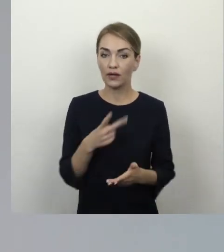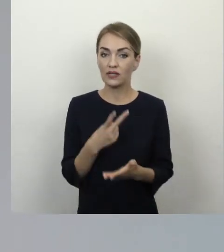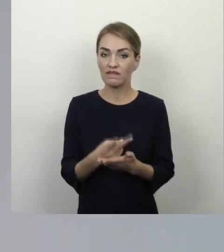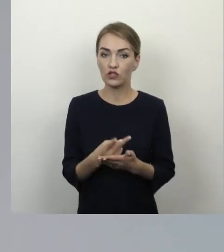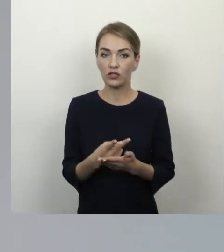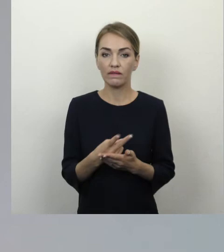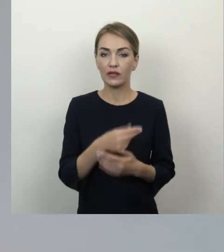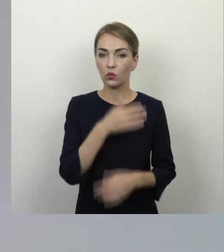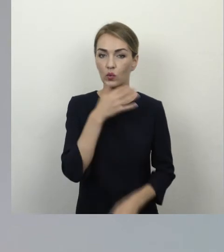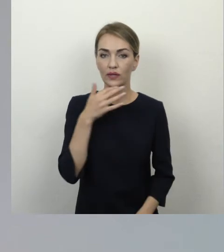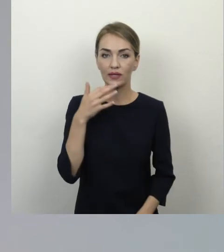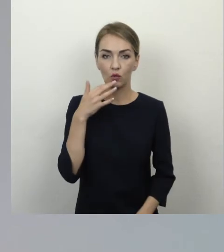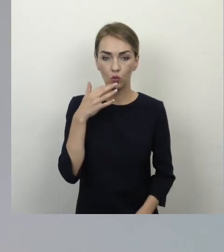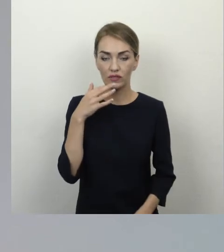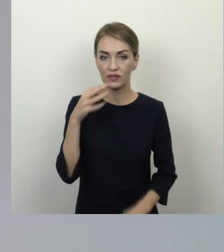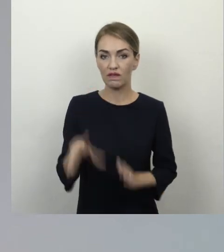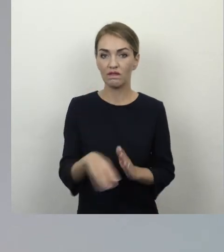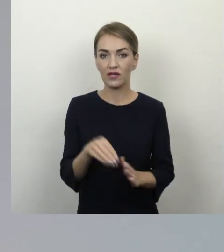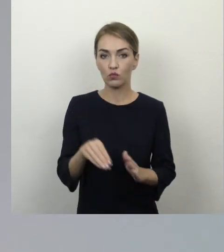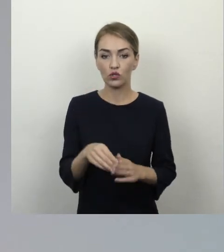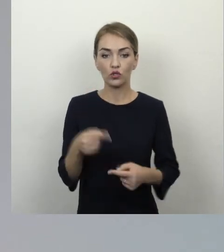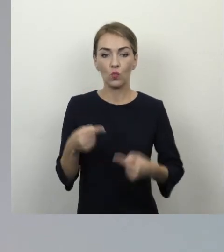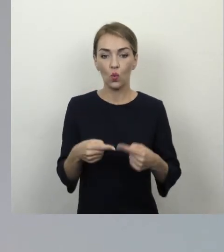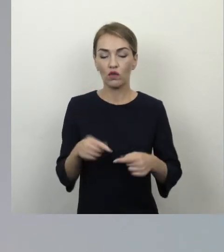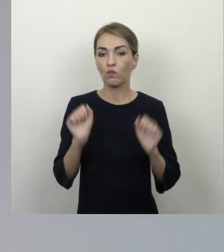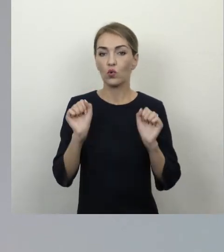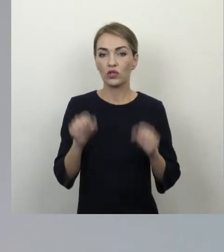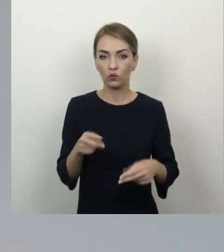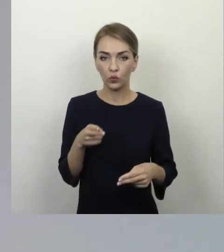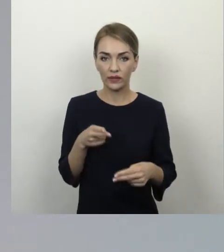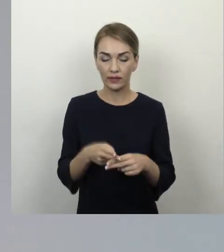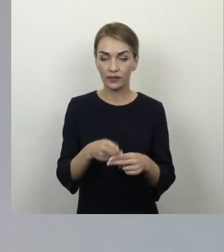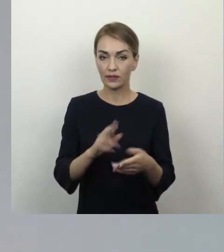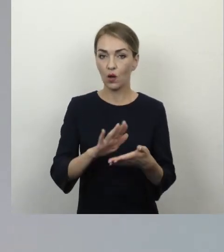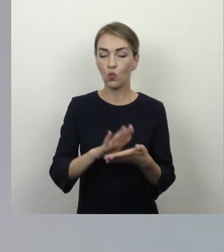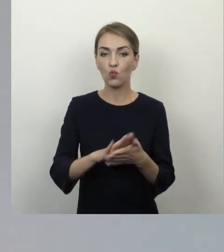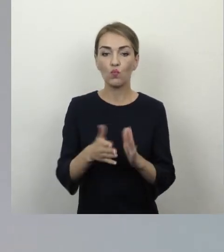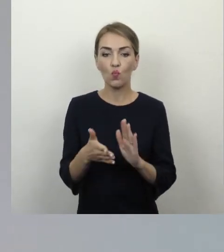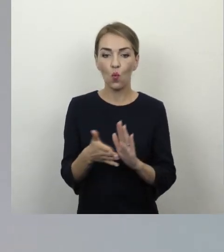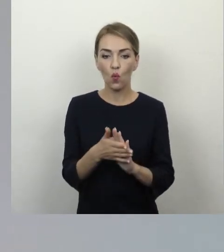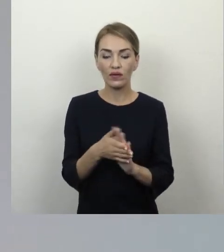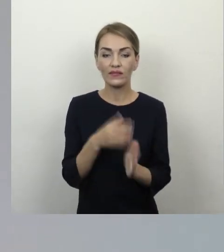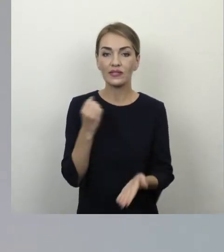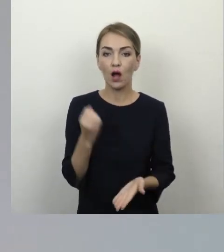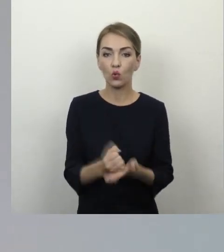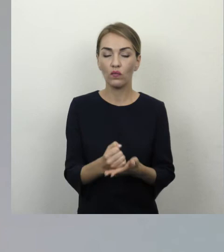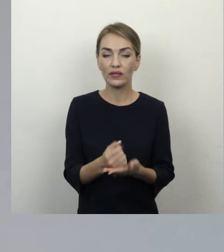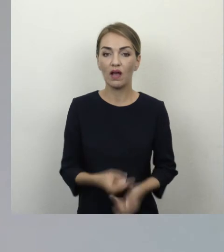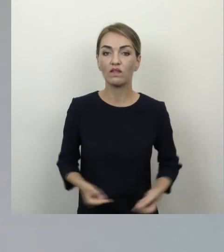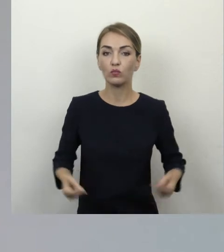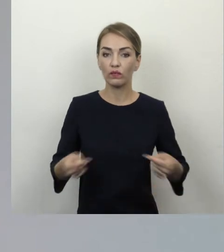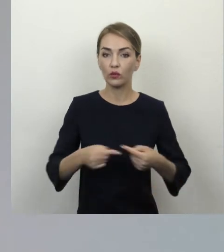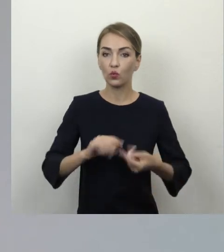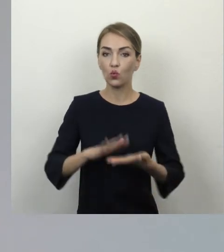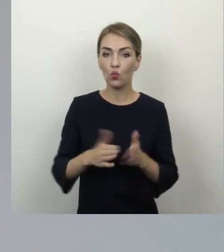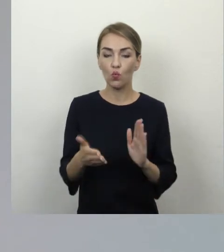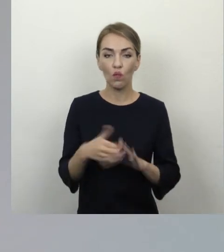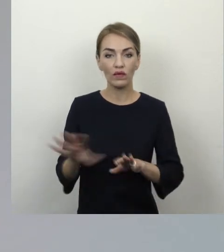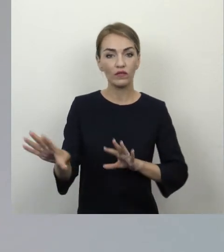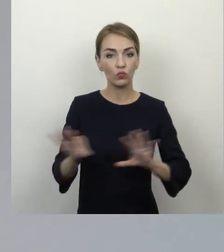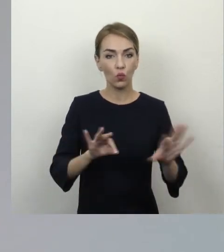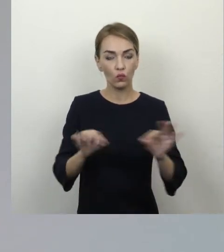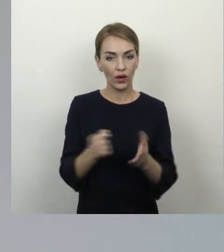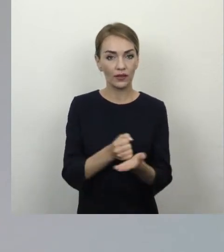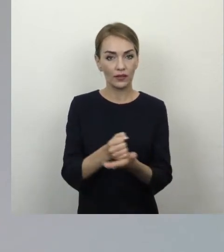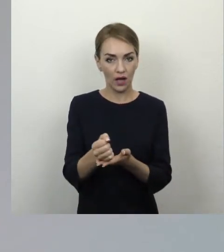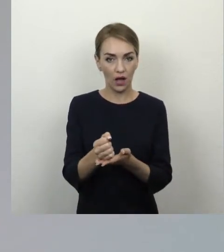election practice, we can see that a large number of election-related disputes can be avoided if